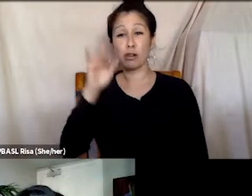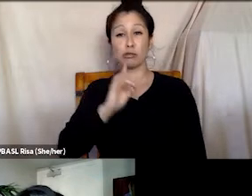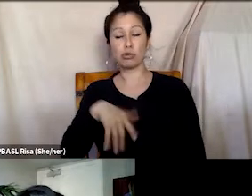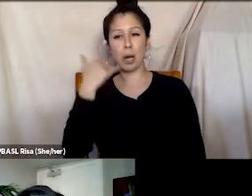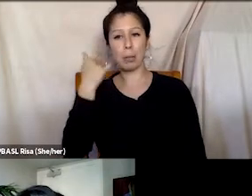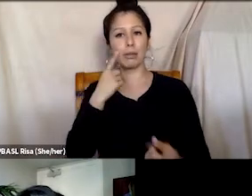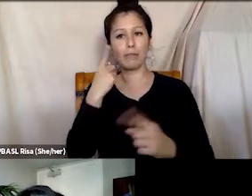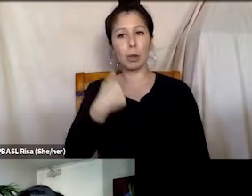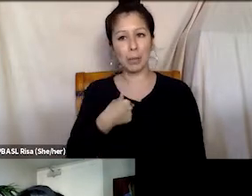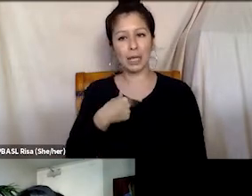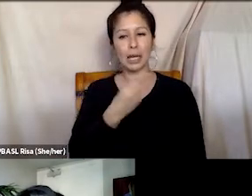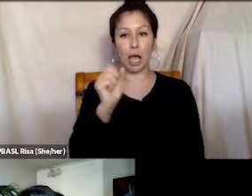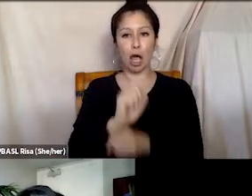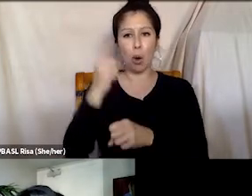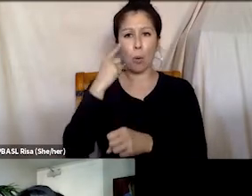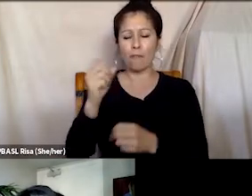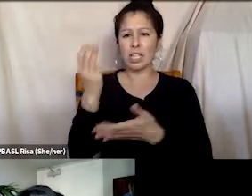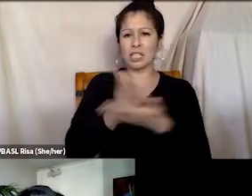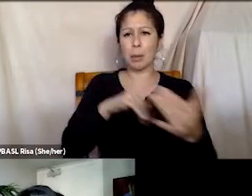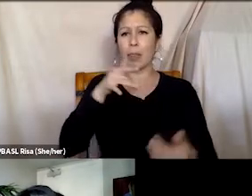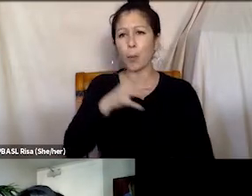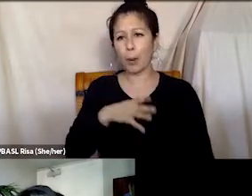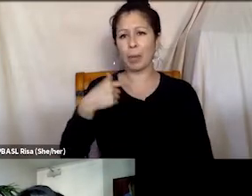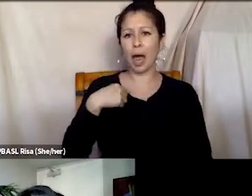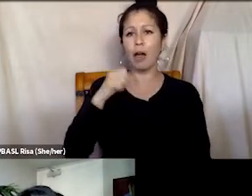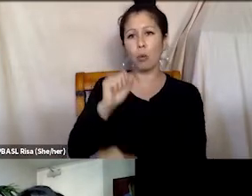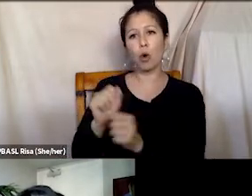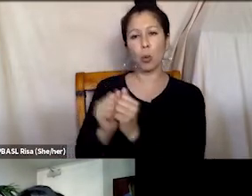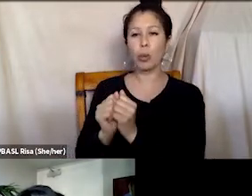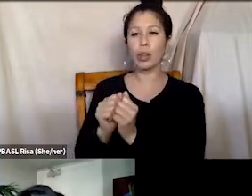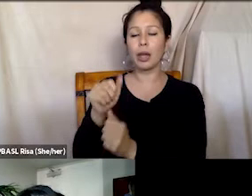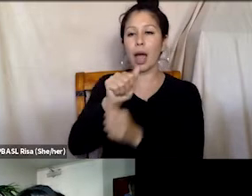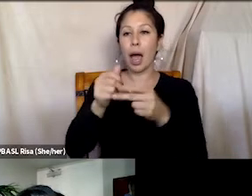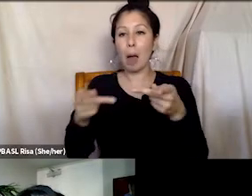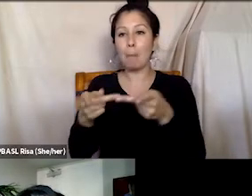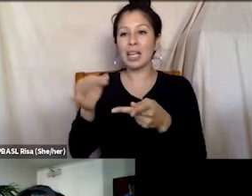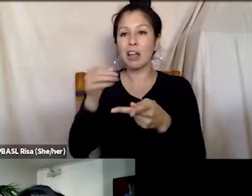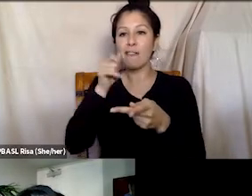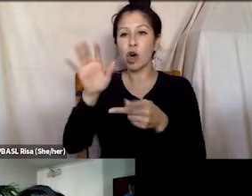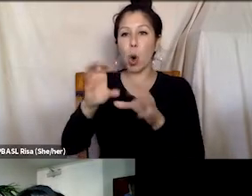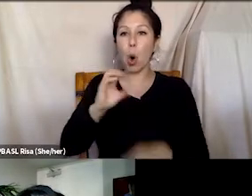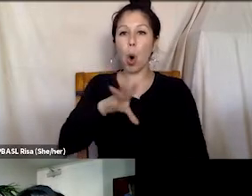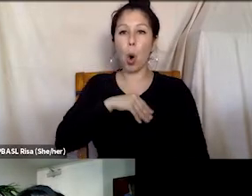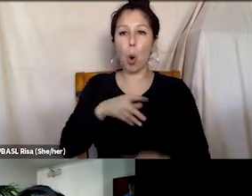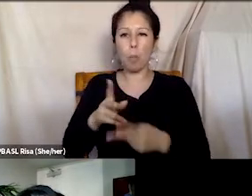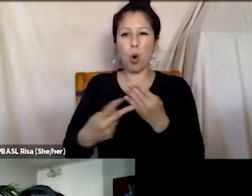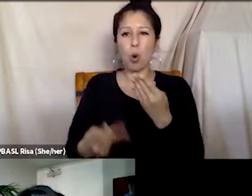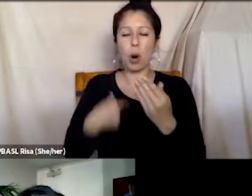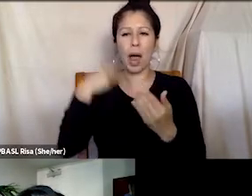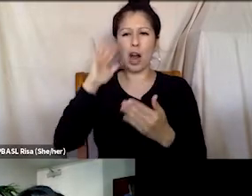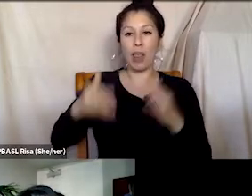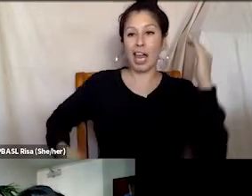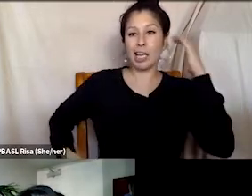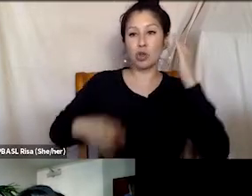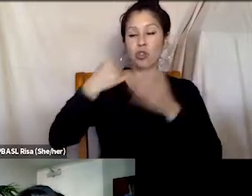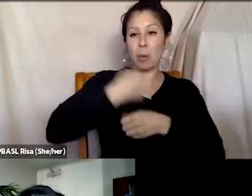for me, and it's working for some of the women that I have gone through the A Place of Her Own program. So I know that intuitive art making can